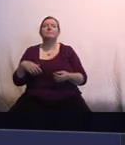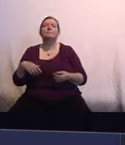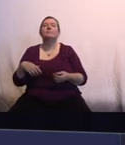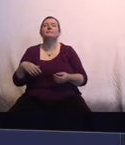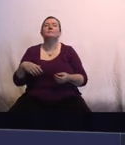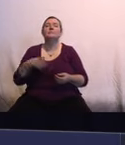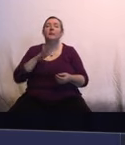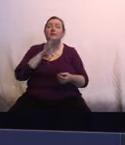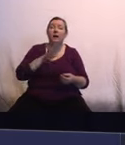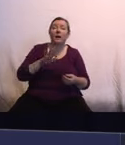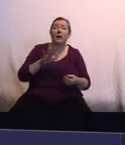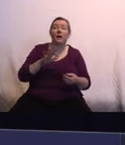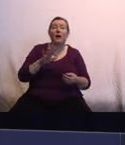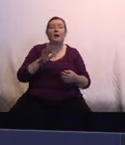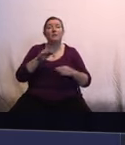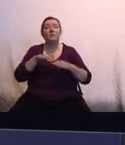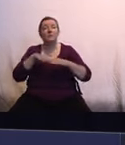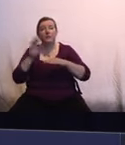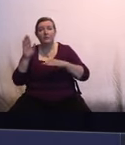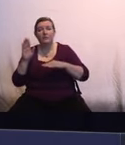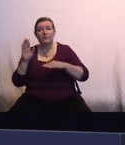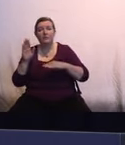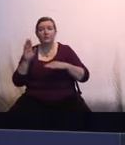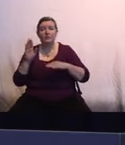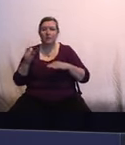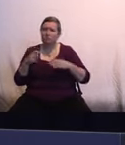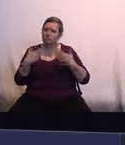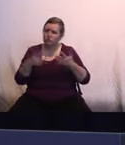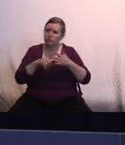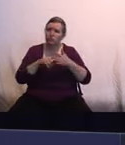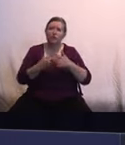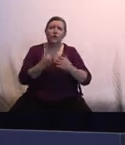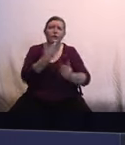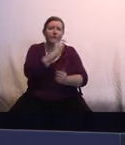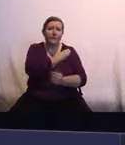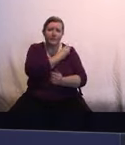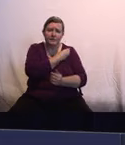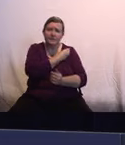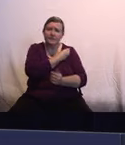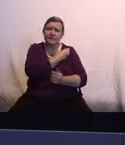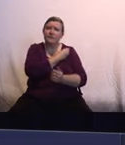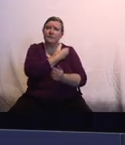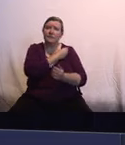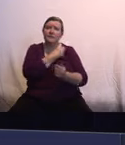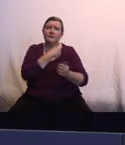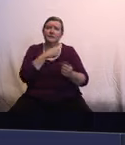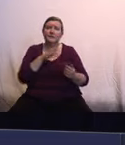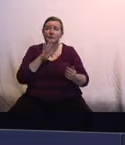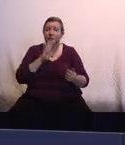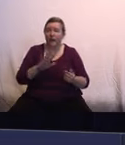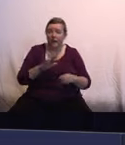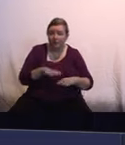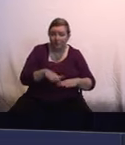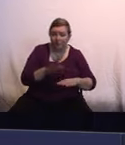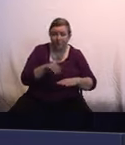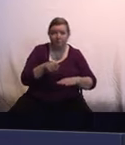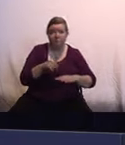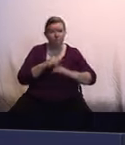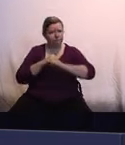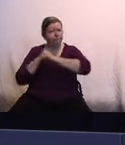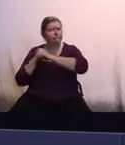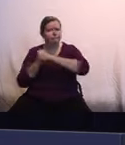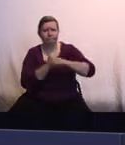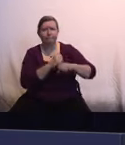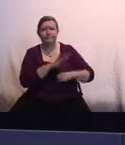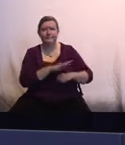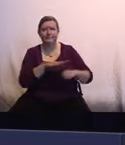and older get vaccinated to protect those who are too young to get vaccinated. As I said earlier, we